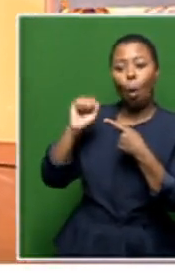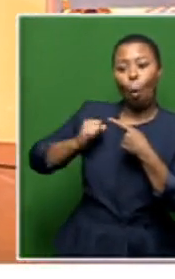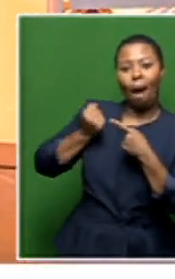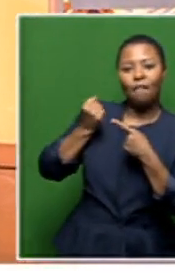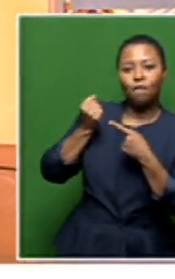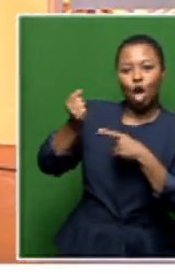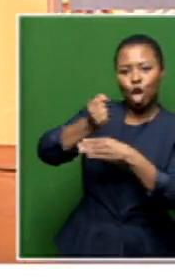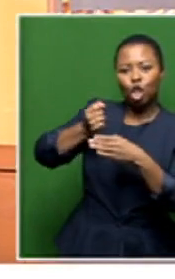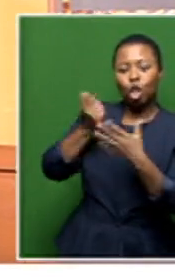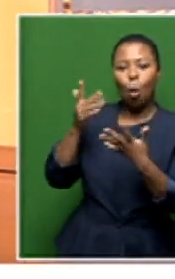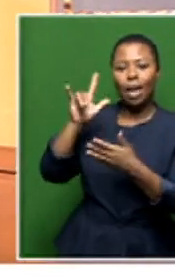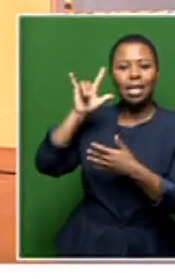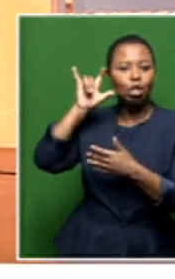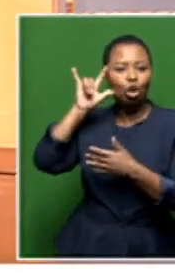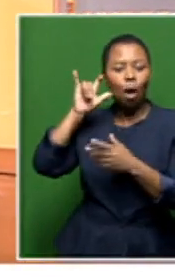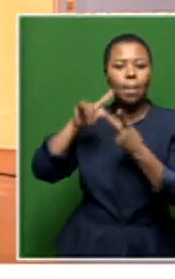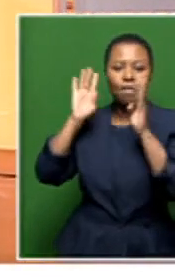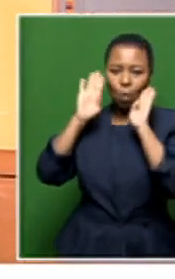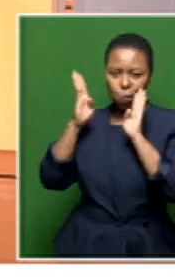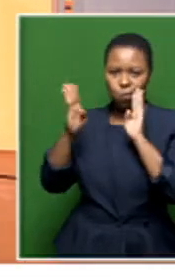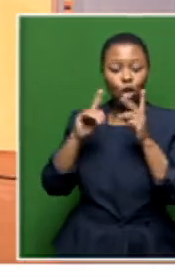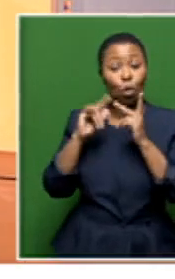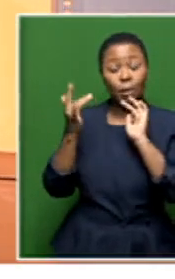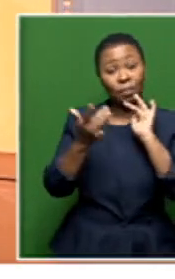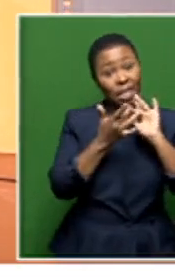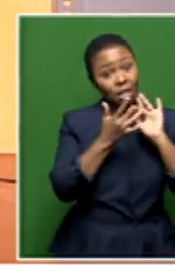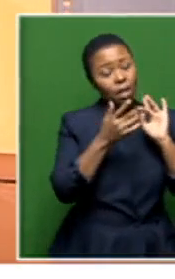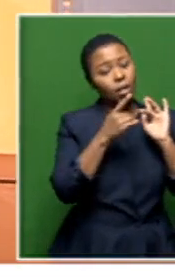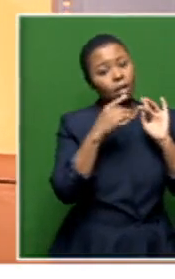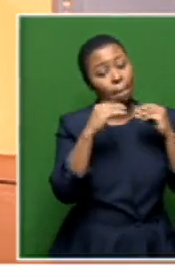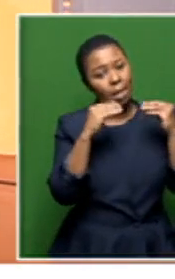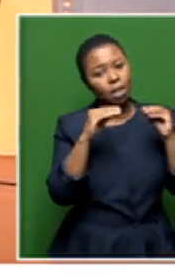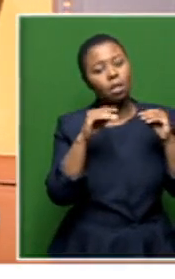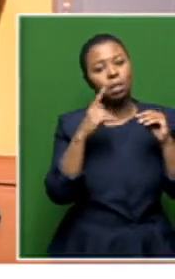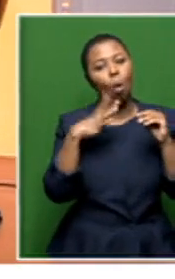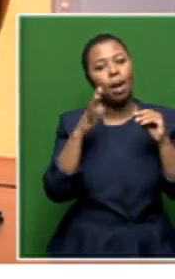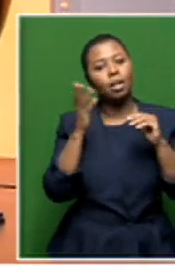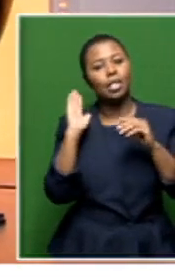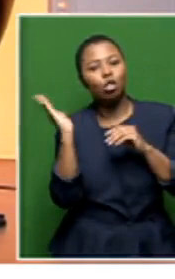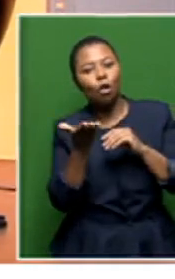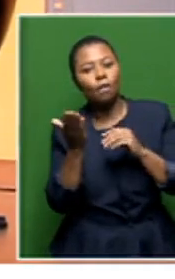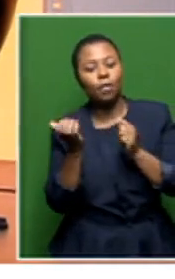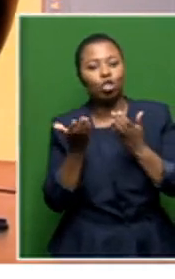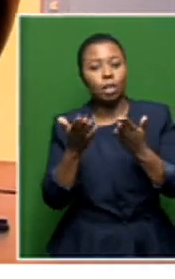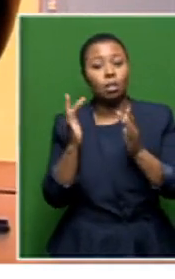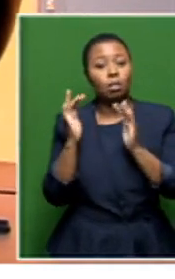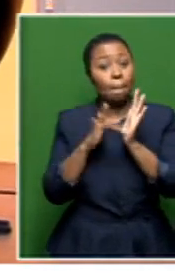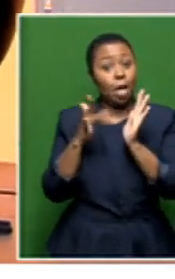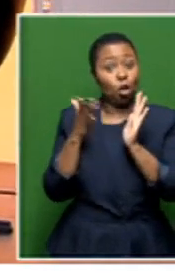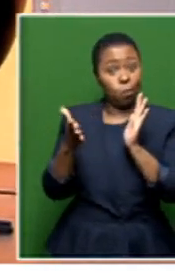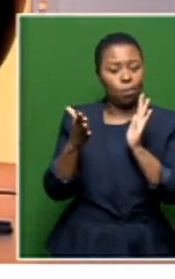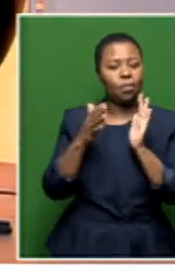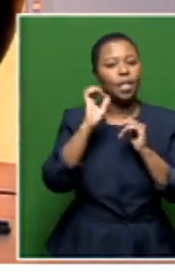and Instagram. Okay, so we could also find details of your catering business. If I want catering services, I can get them on those pages as